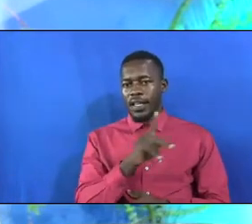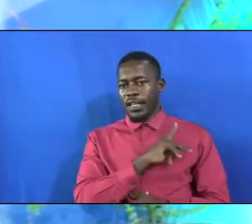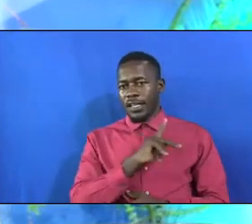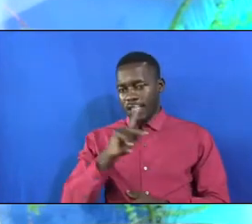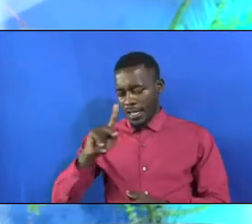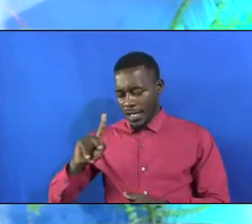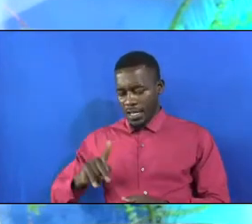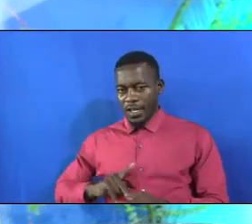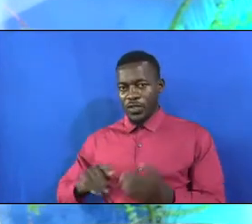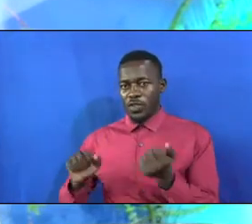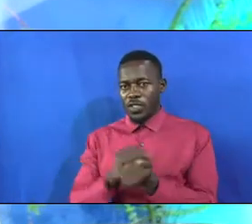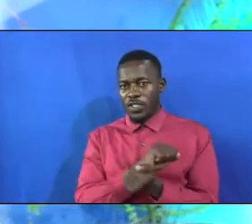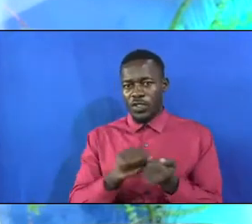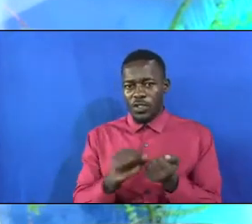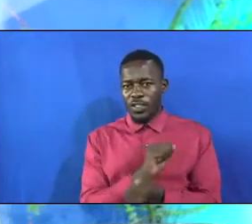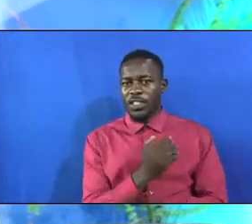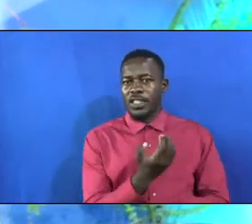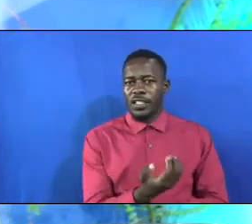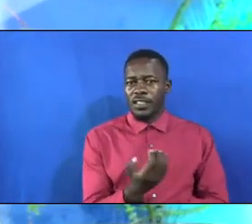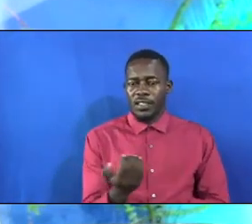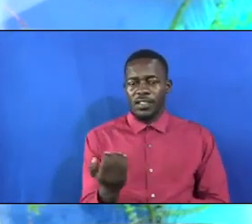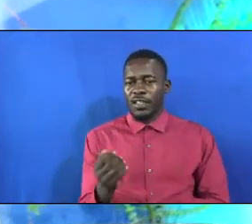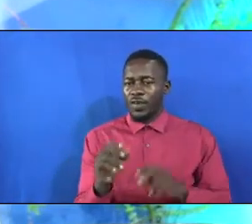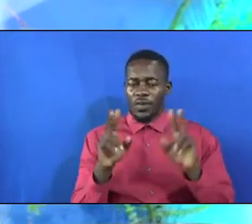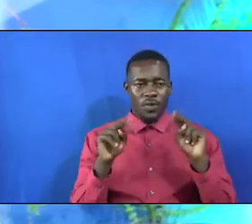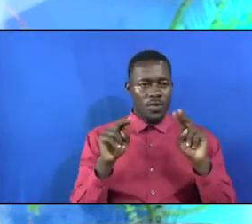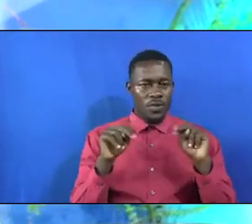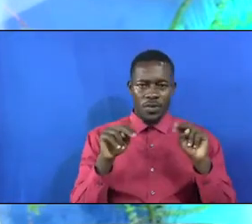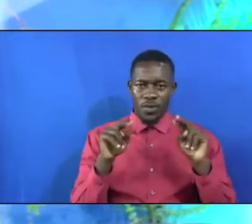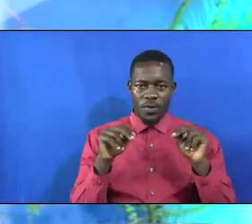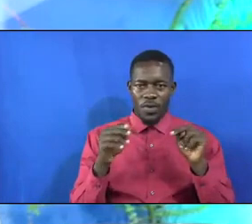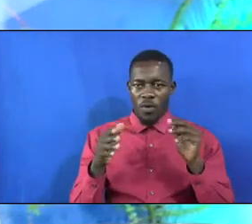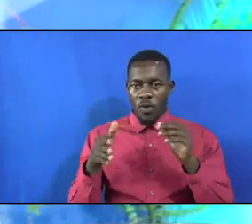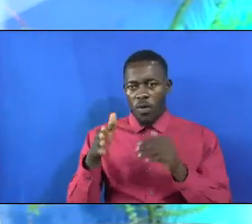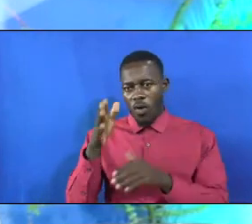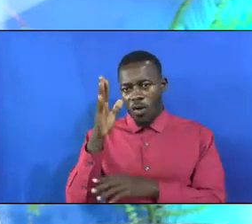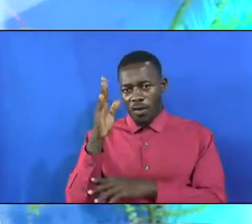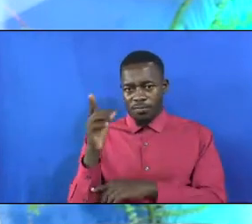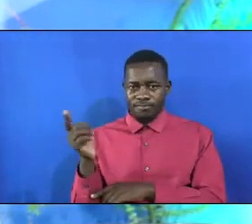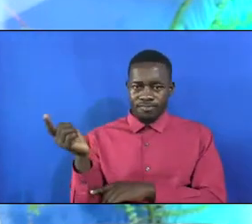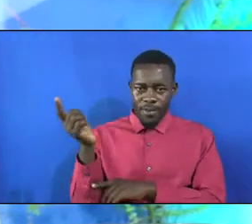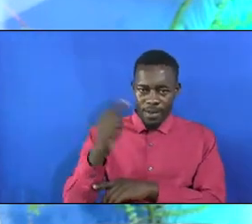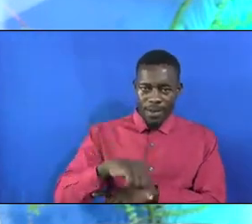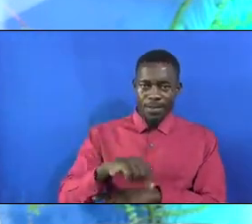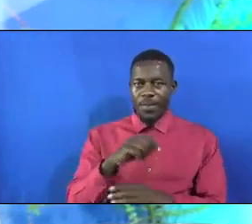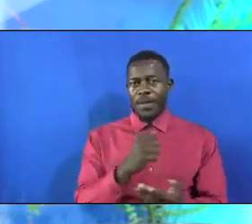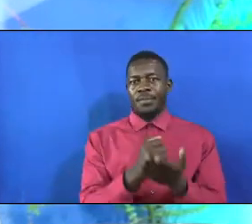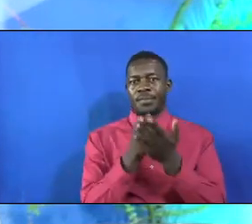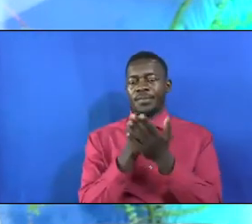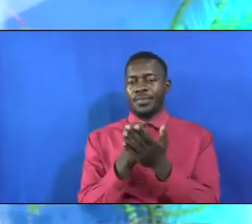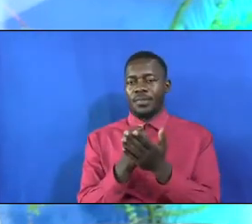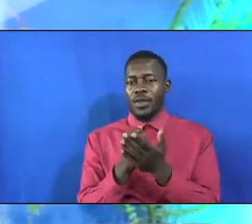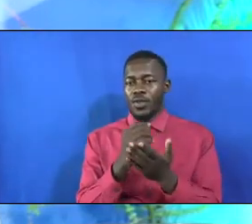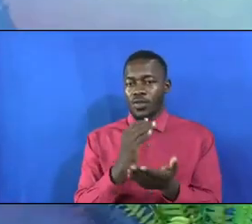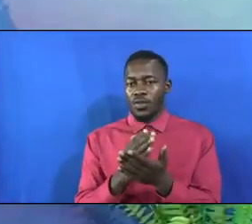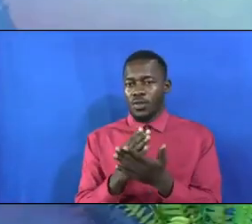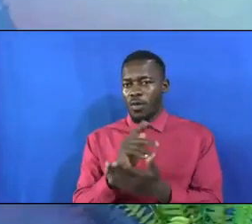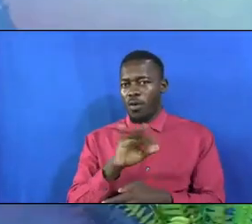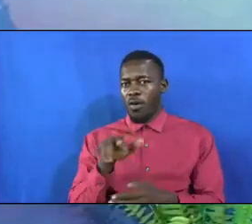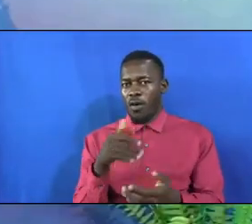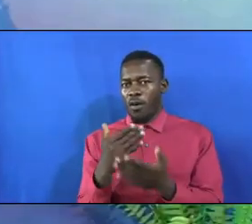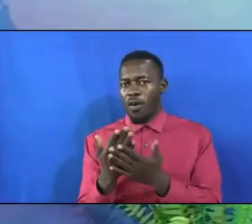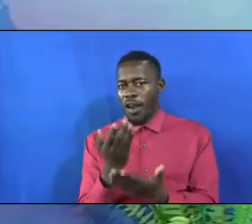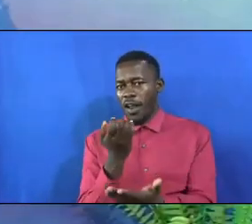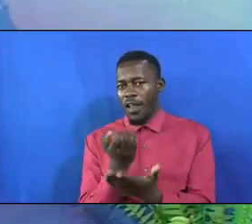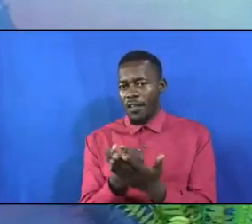destroy their children, he hoped to defeat the divine purpose. As much as this was being seen